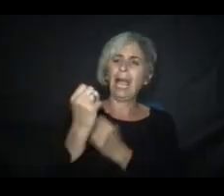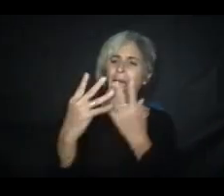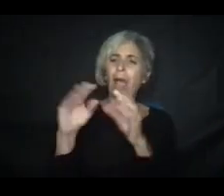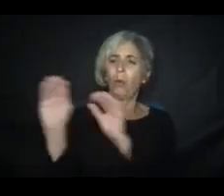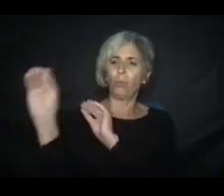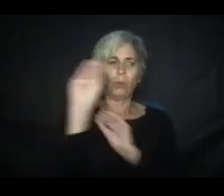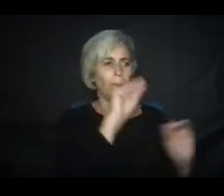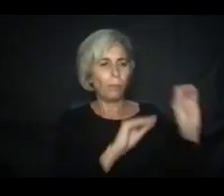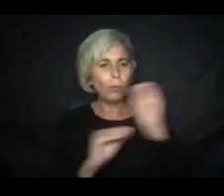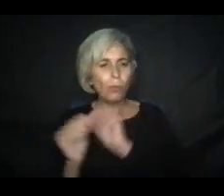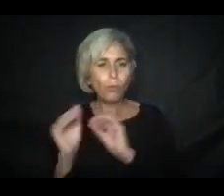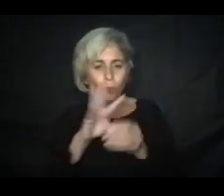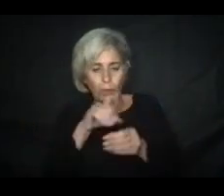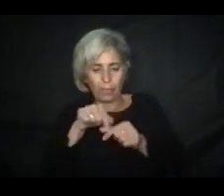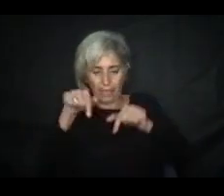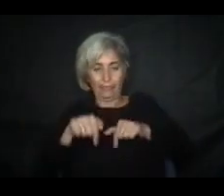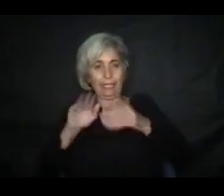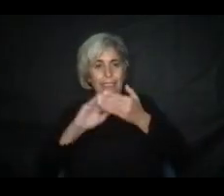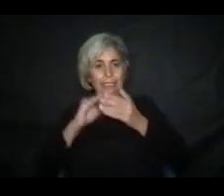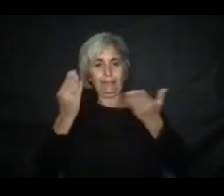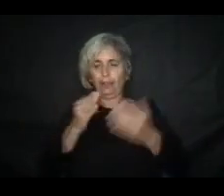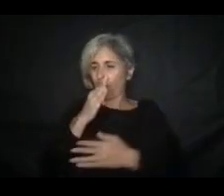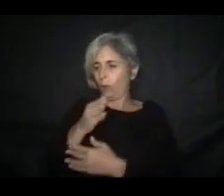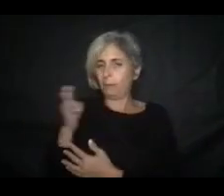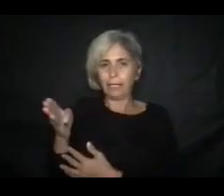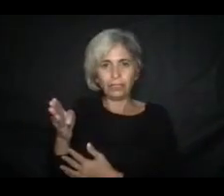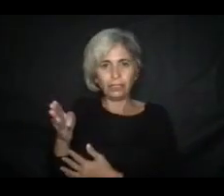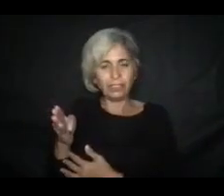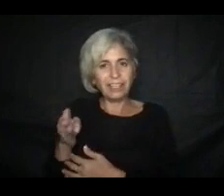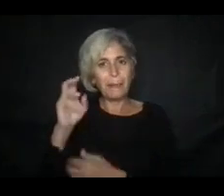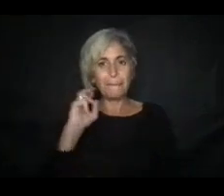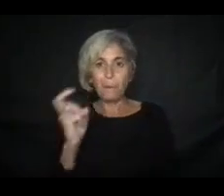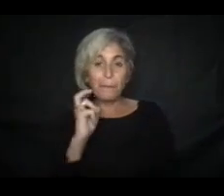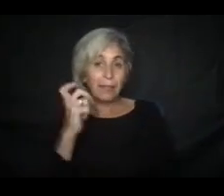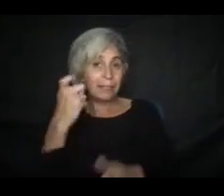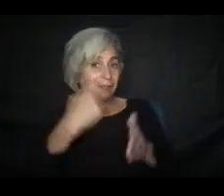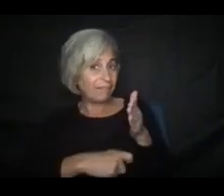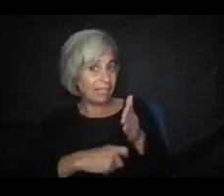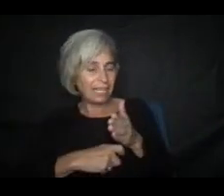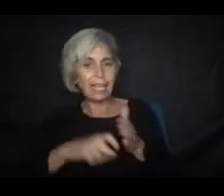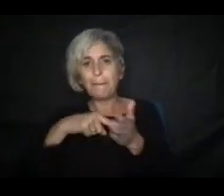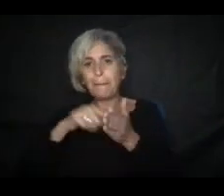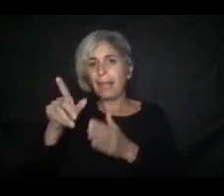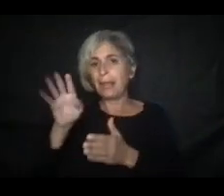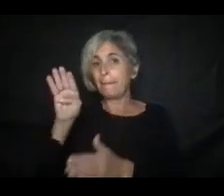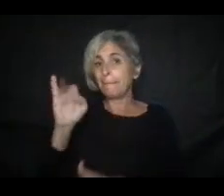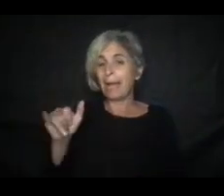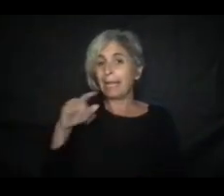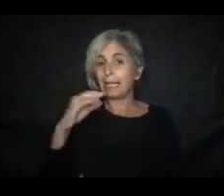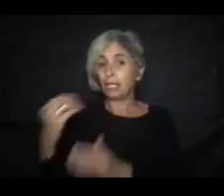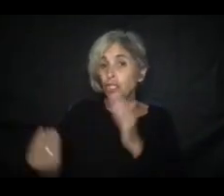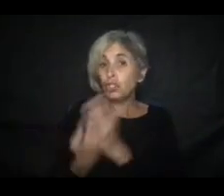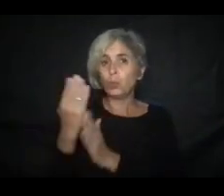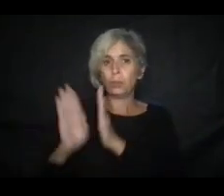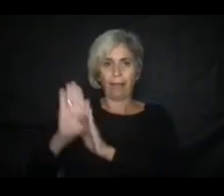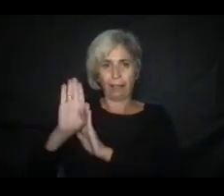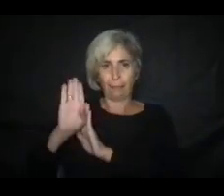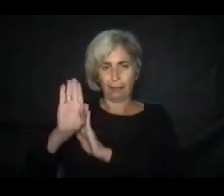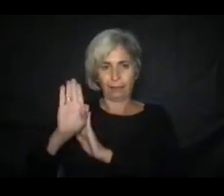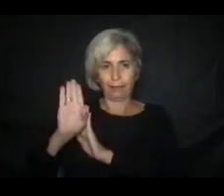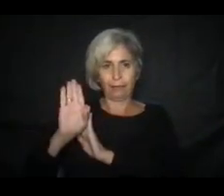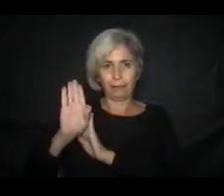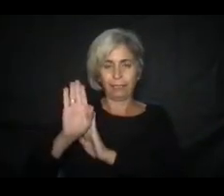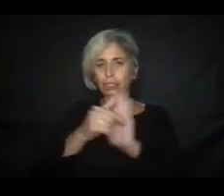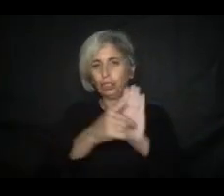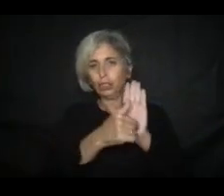city of Boynton Beach. And a mobility fee is a fee paid by new development to mitigate its